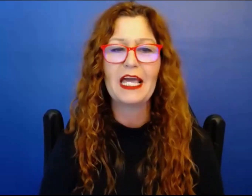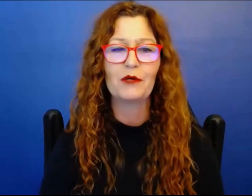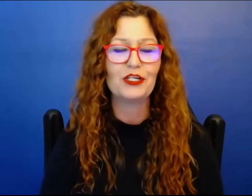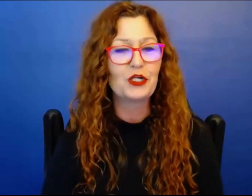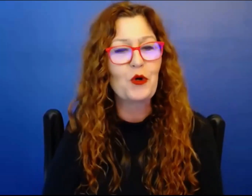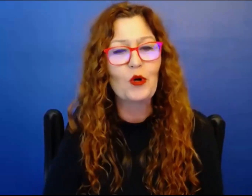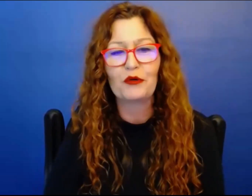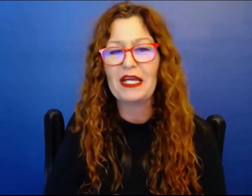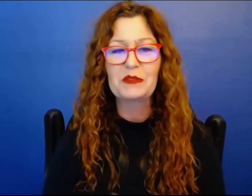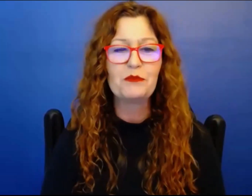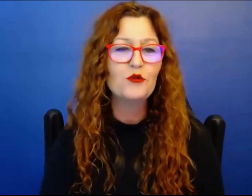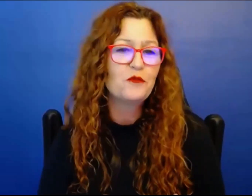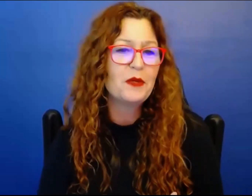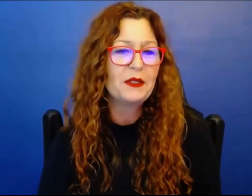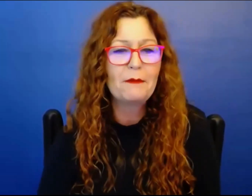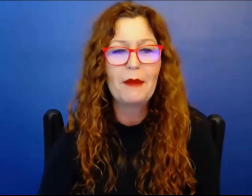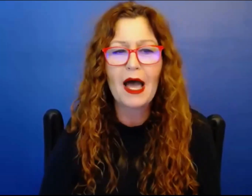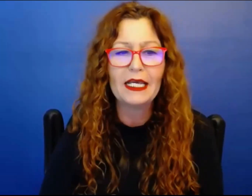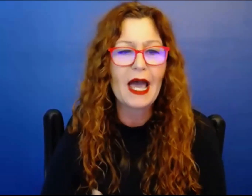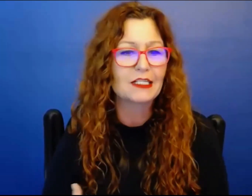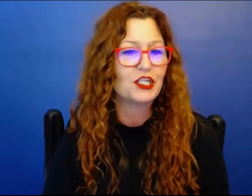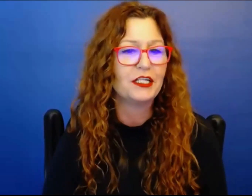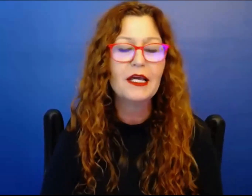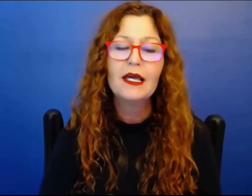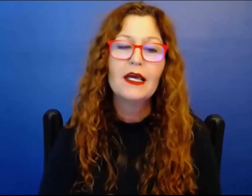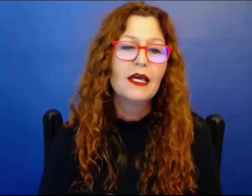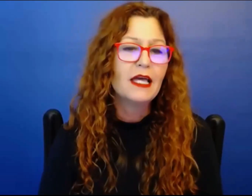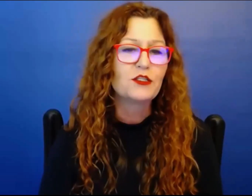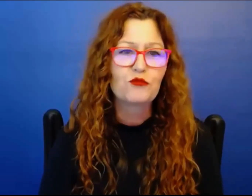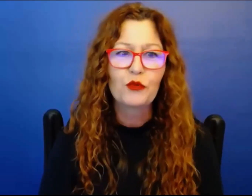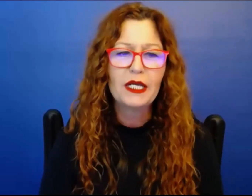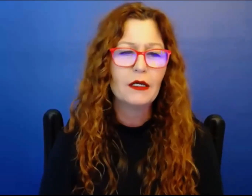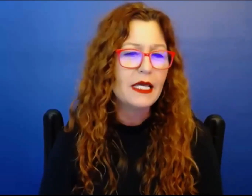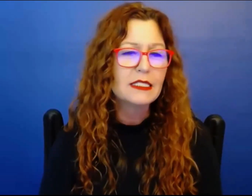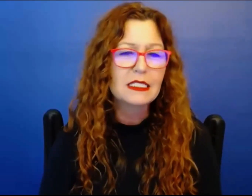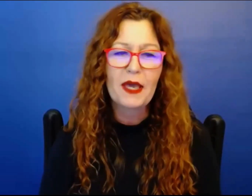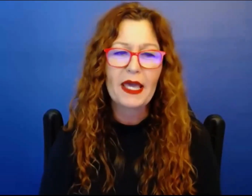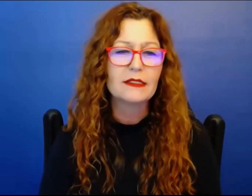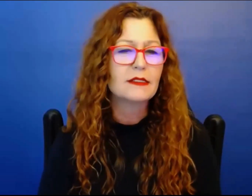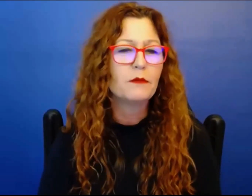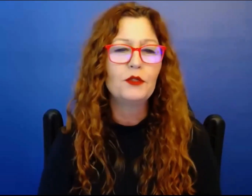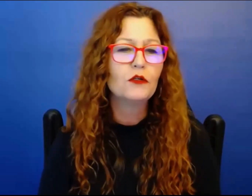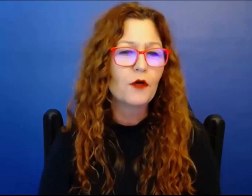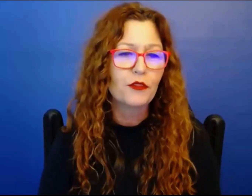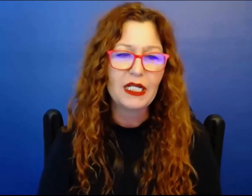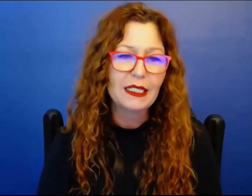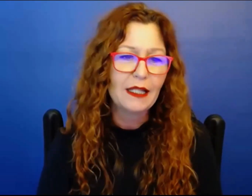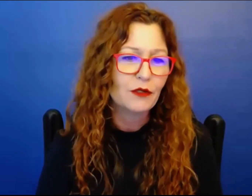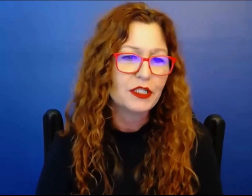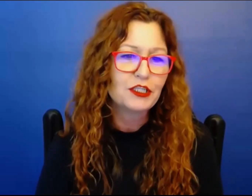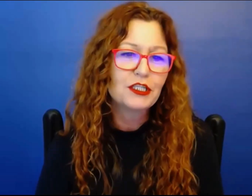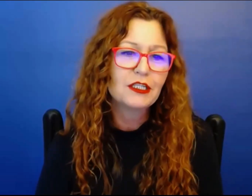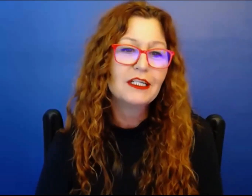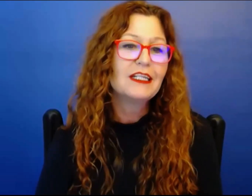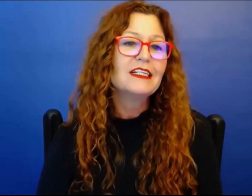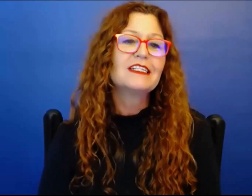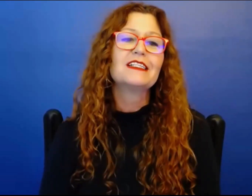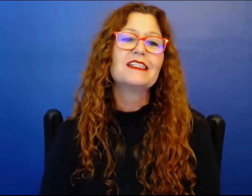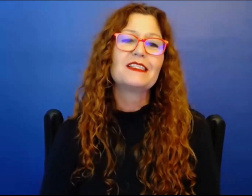expressive language, incorporates movement, body action. It's real in space, a beautiful 3D